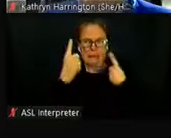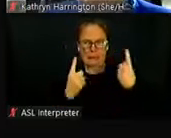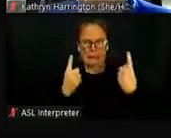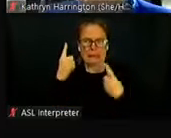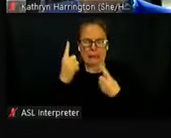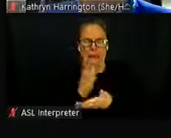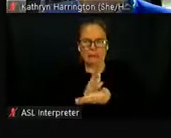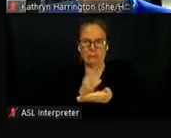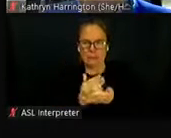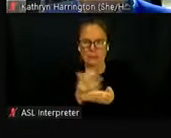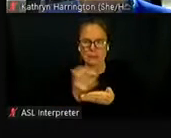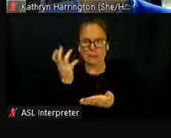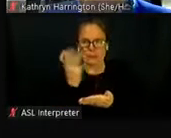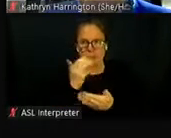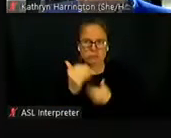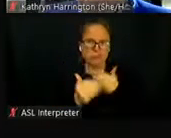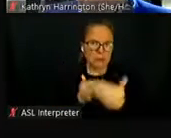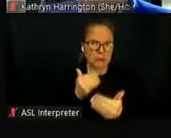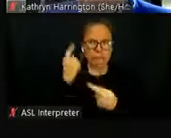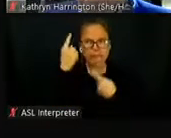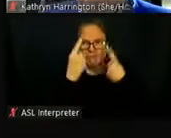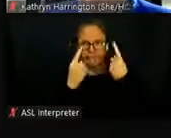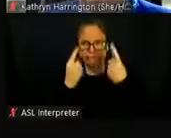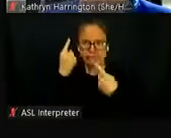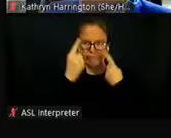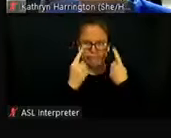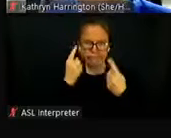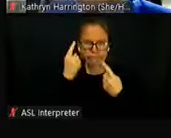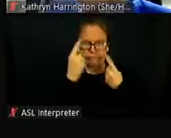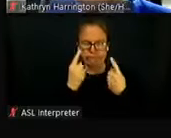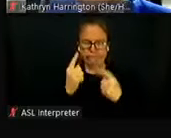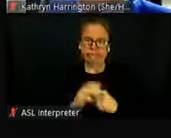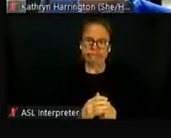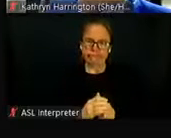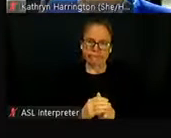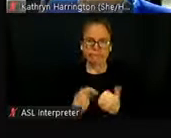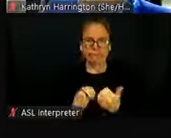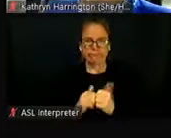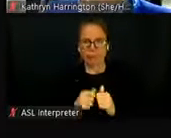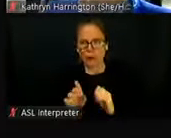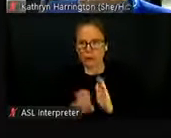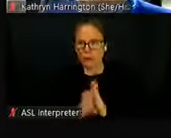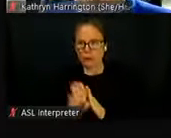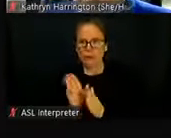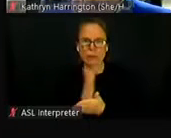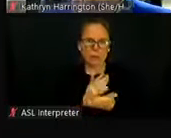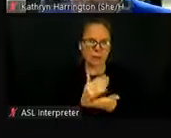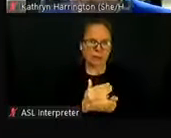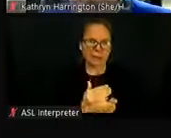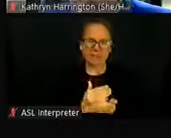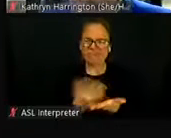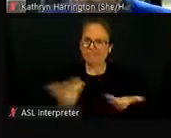budget and the process with which it has been developed. I do not feel that